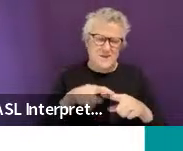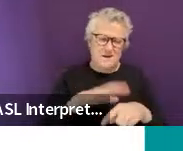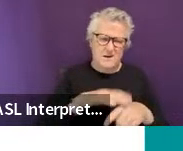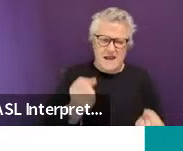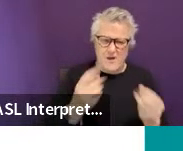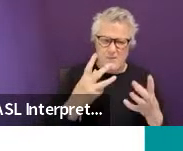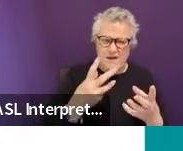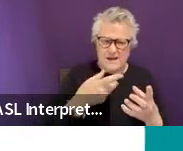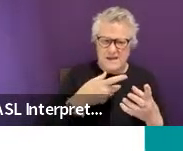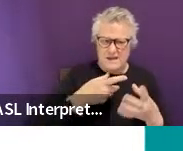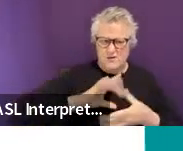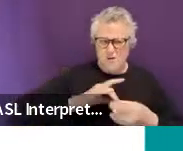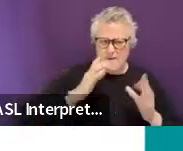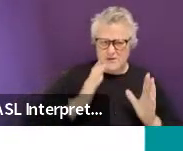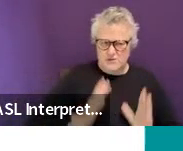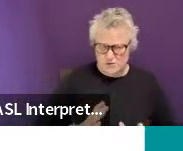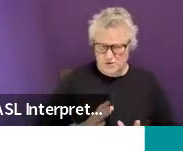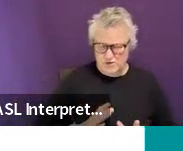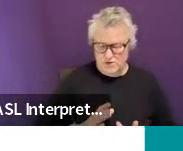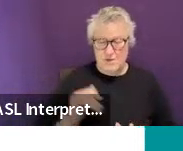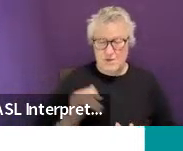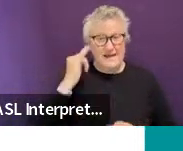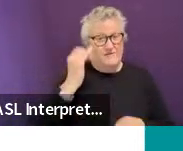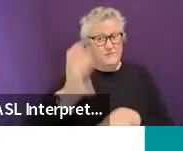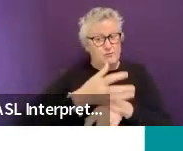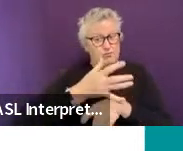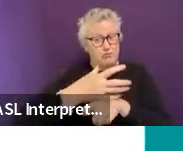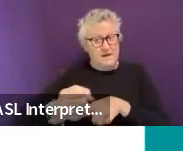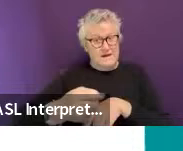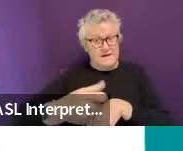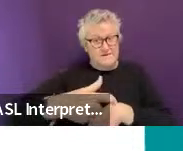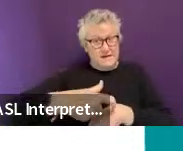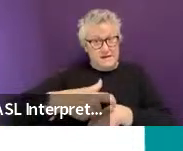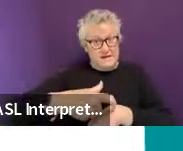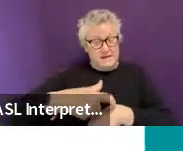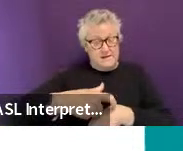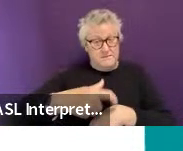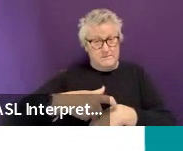time and you have not had the chance to speak, you can still provide comments after the meeting.